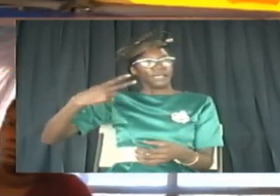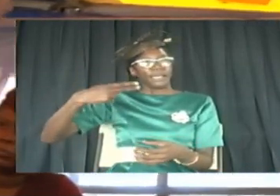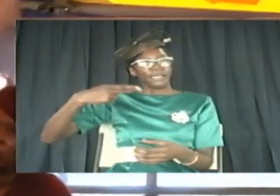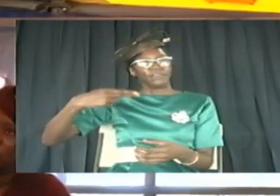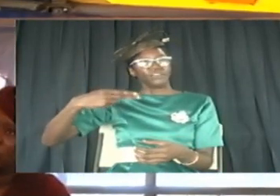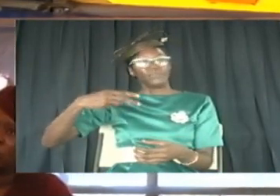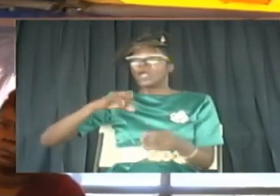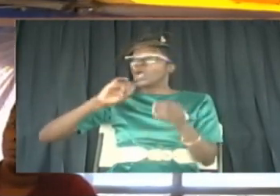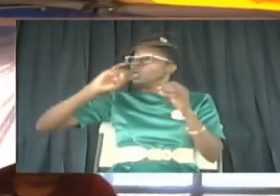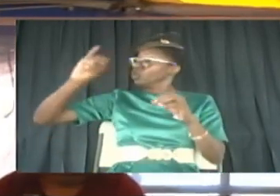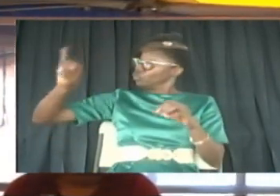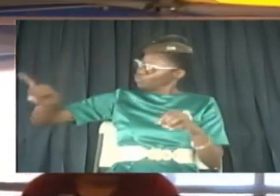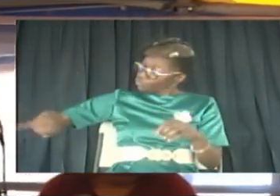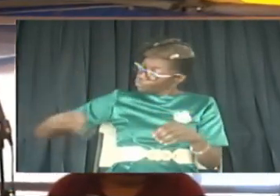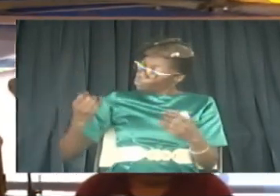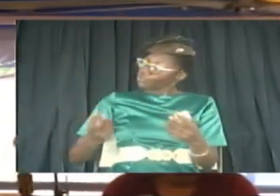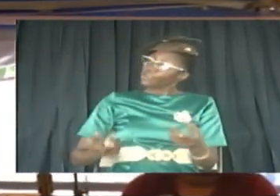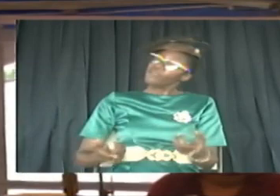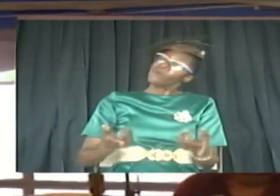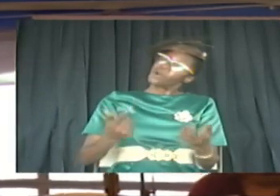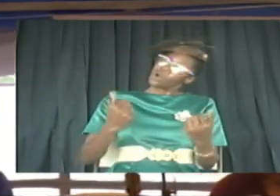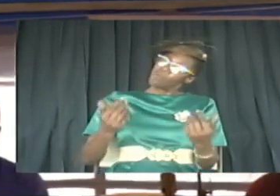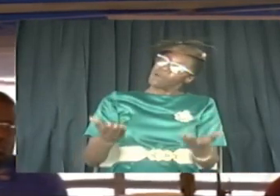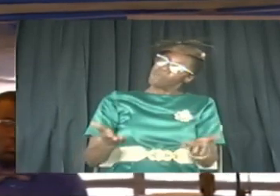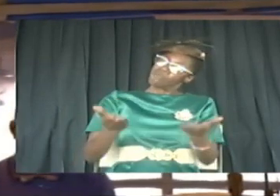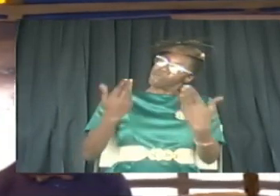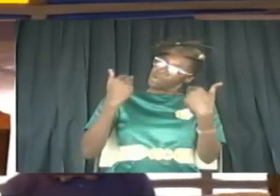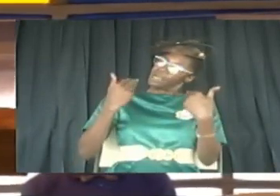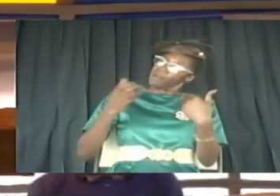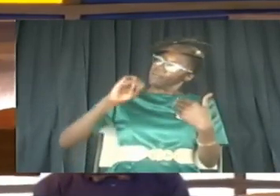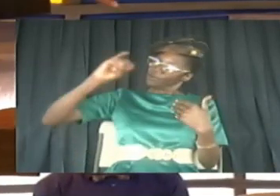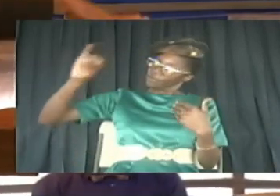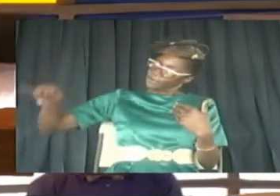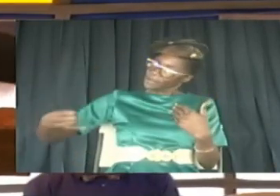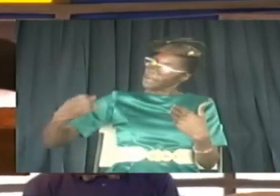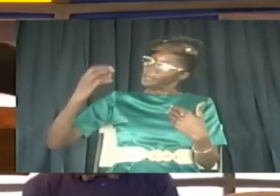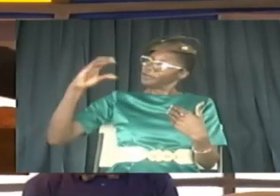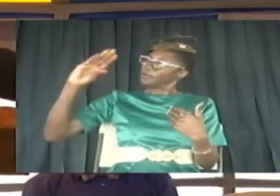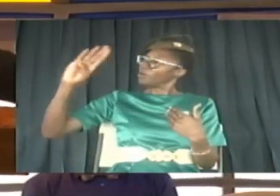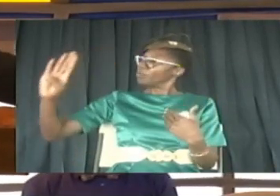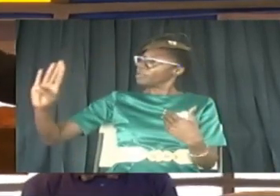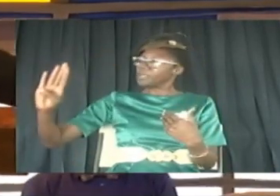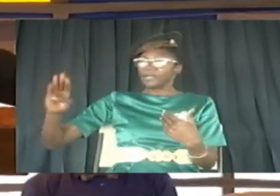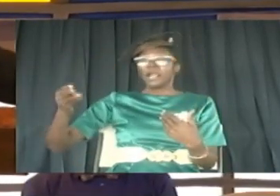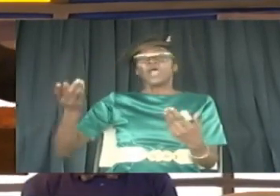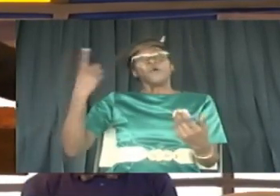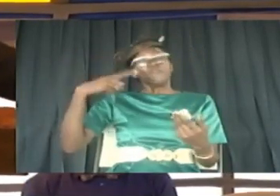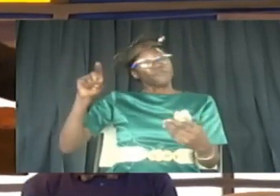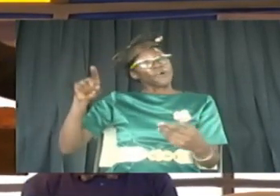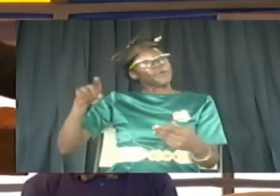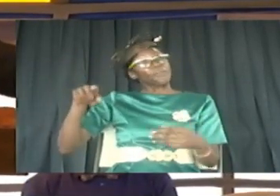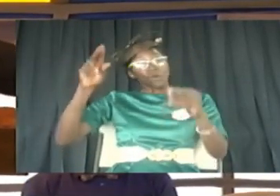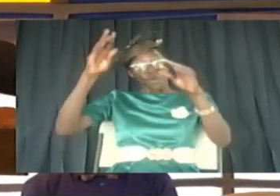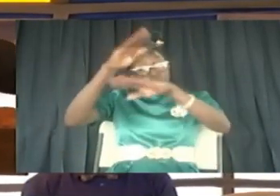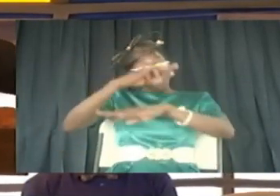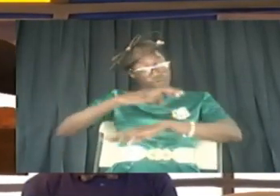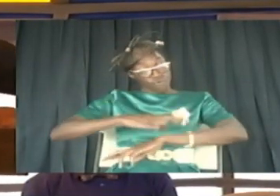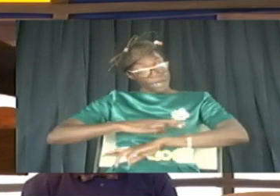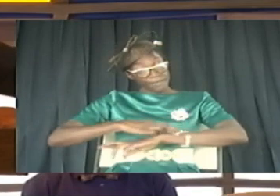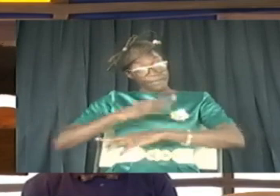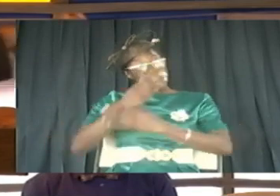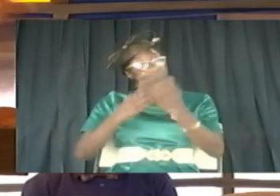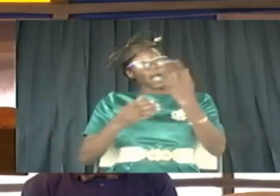Joseph brought them up to Jacob, as the custom was for him to rest his hand on the head of the